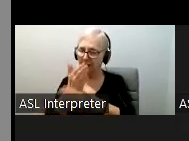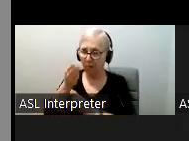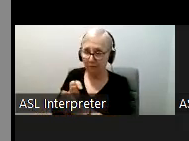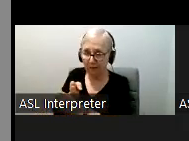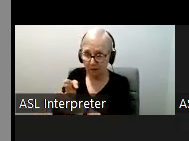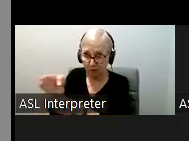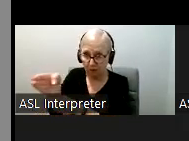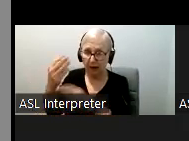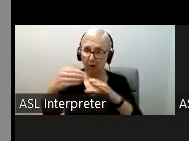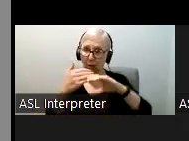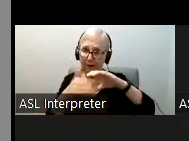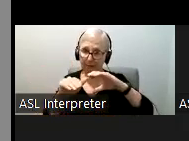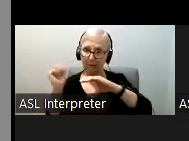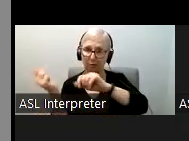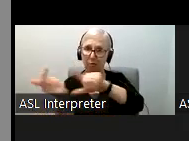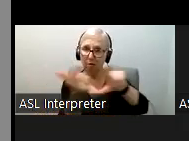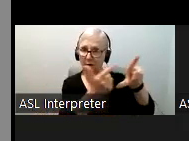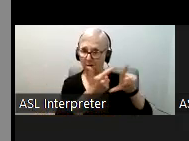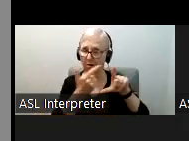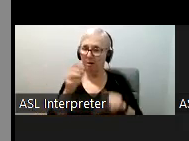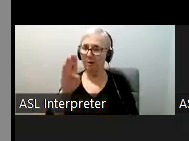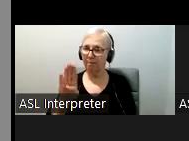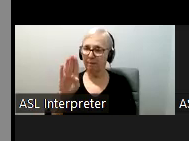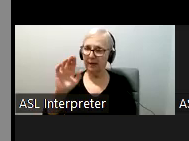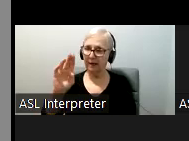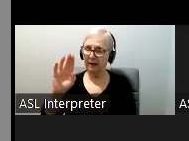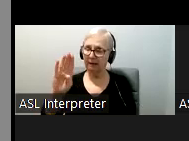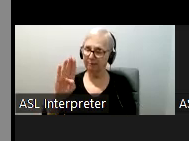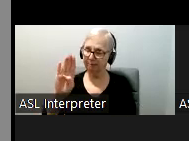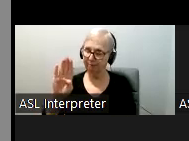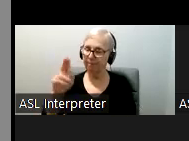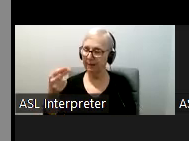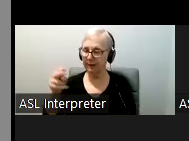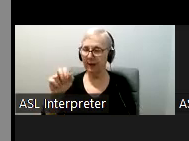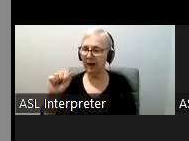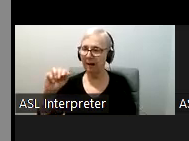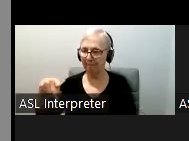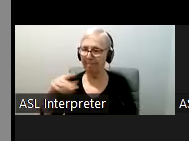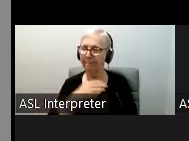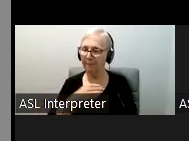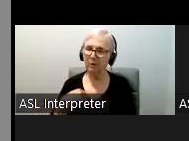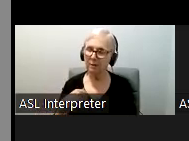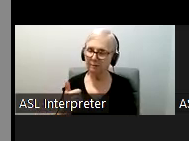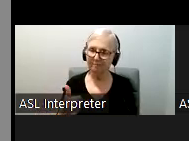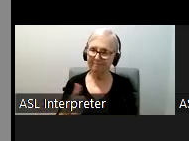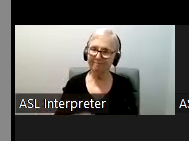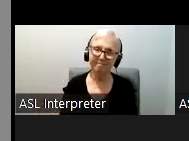will email it out to all BHAAC members right after the meeting. All right. So adjourn